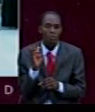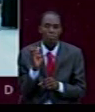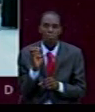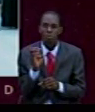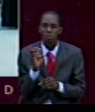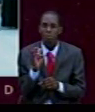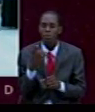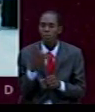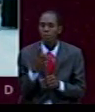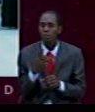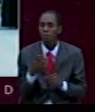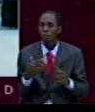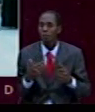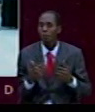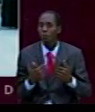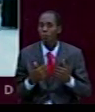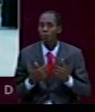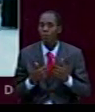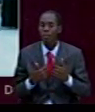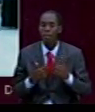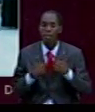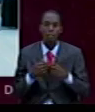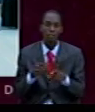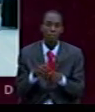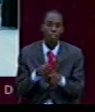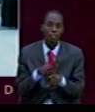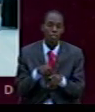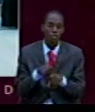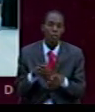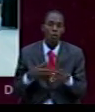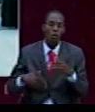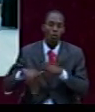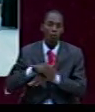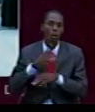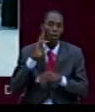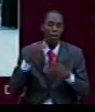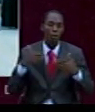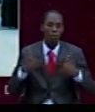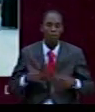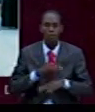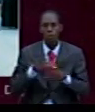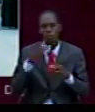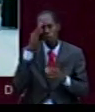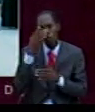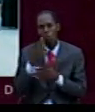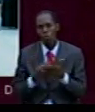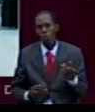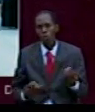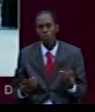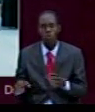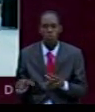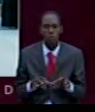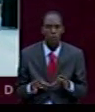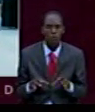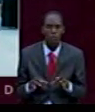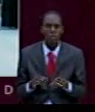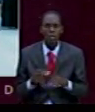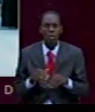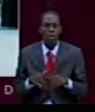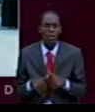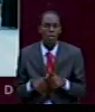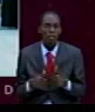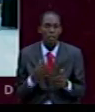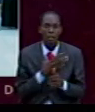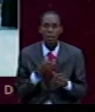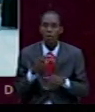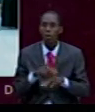was crushing me. I don't know what to do. I don't know what to do. I told God, how will I have this kind of thing? On the way,